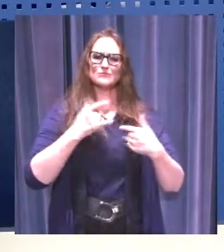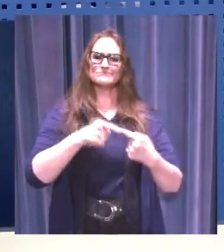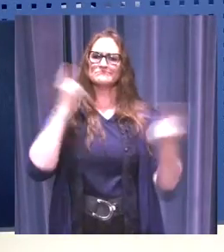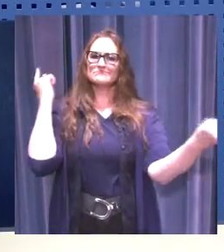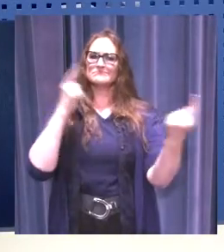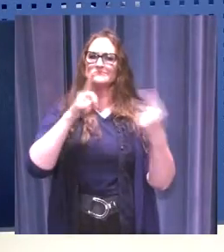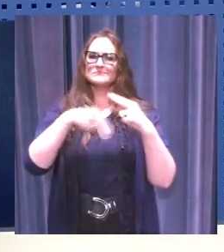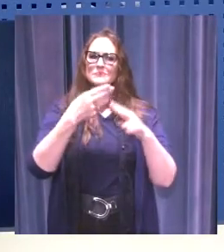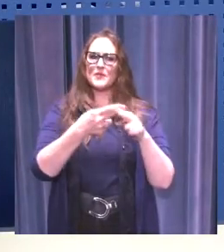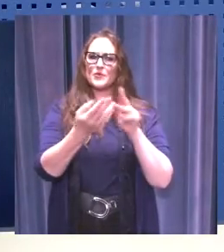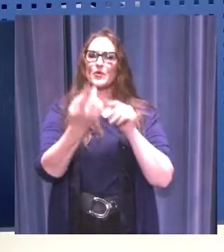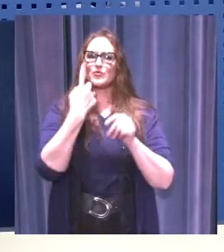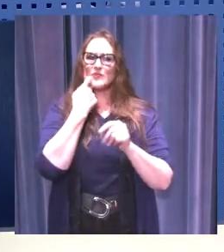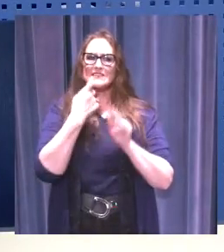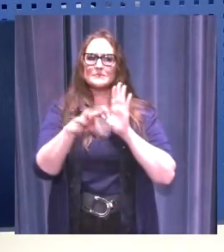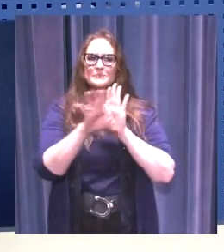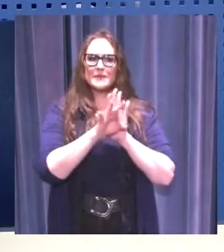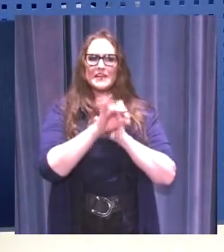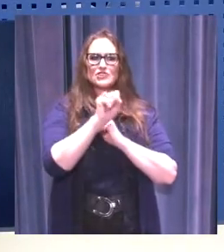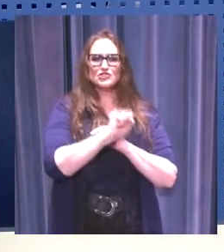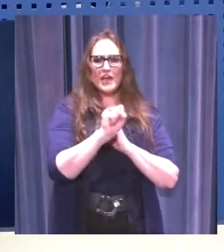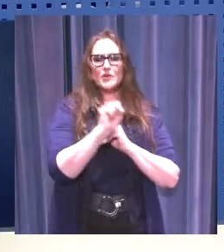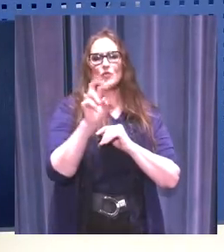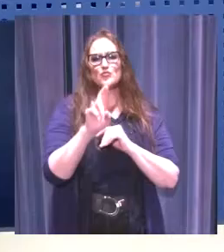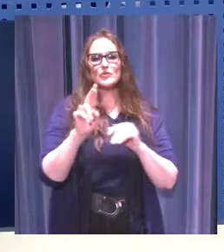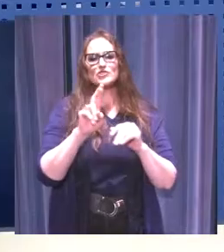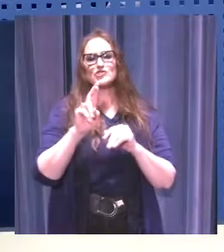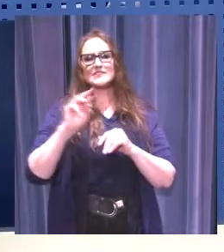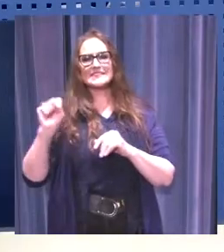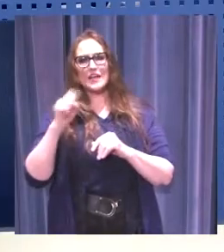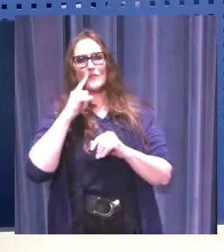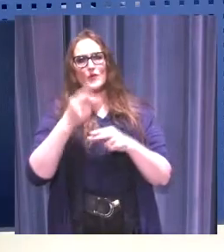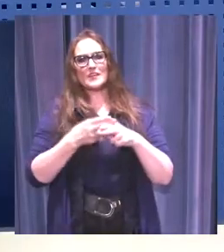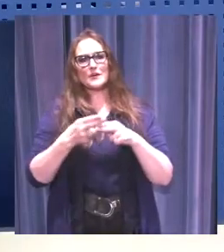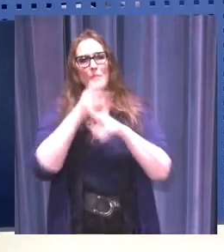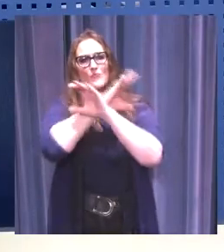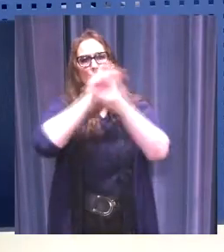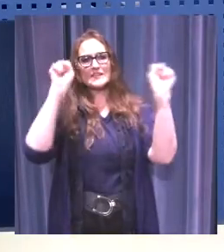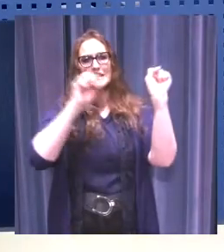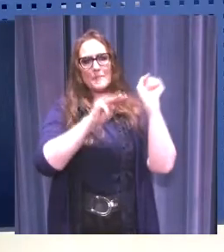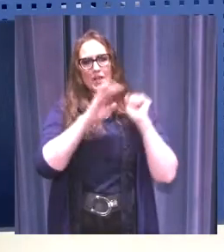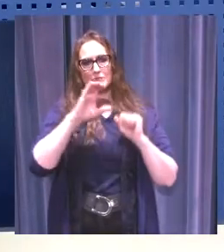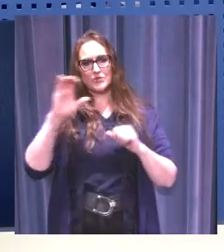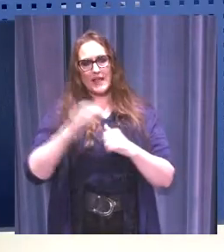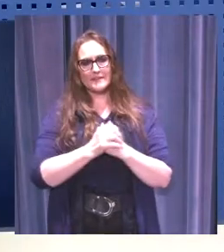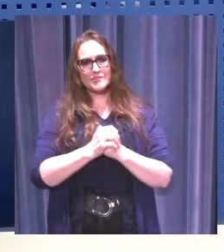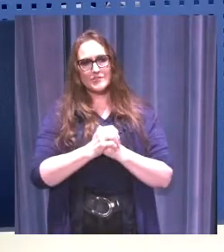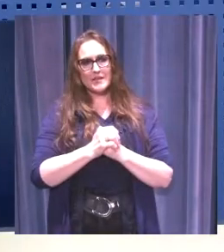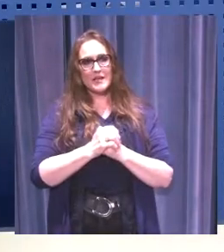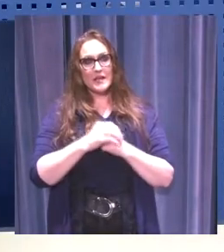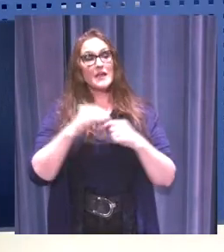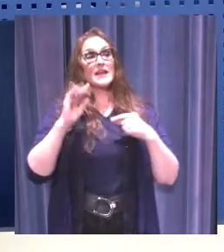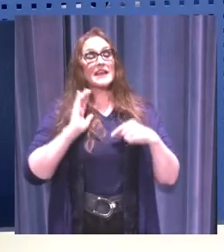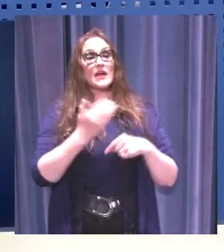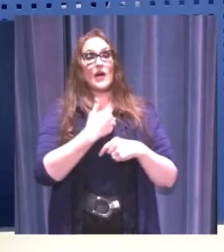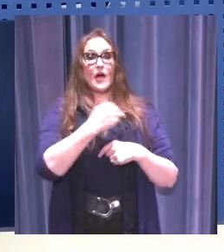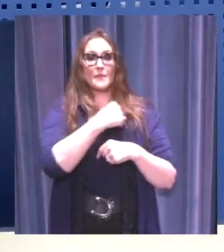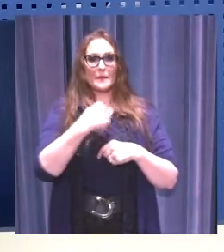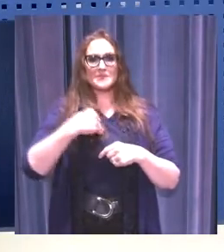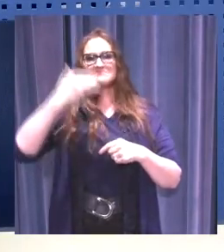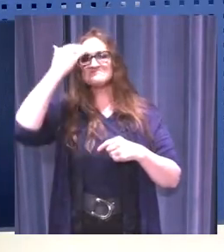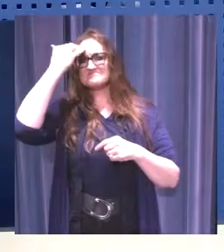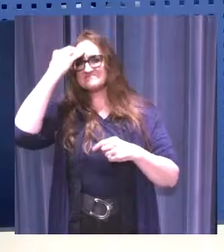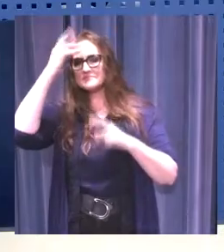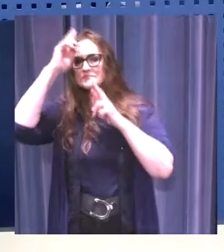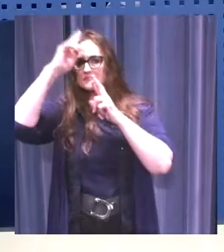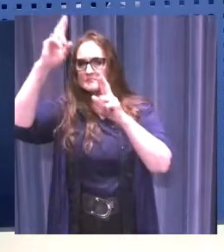the recent selection of Shonda Richardson Snell as the interim president of Mott Community College. While our membership acknowledges and respects